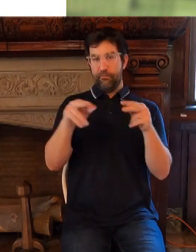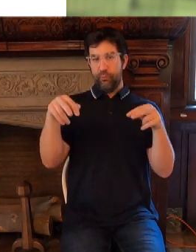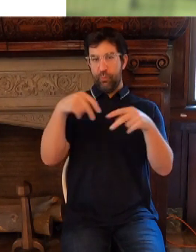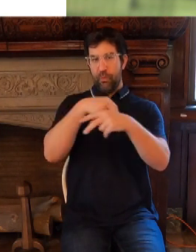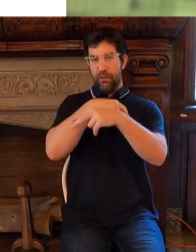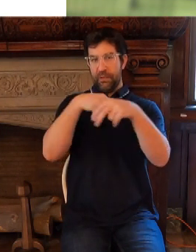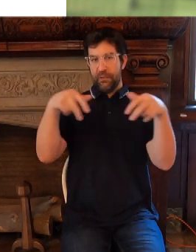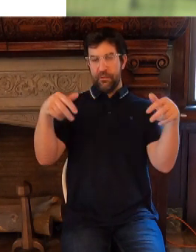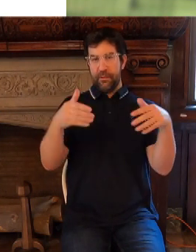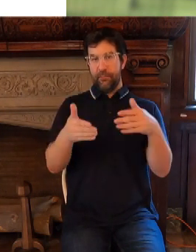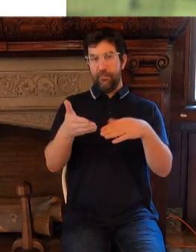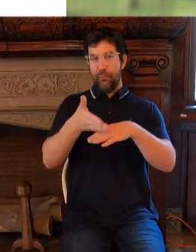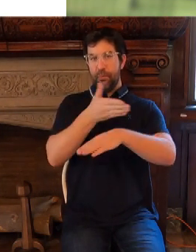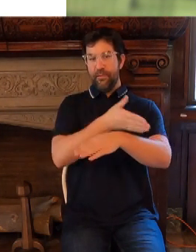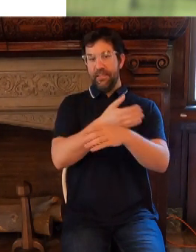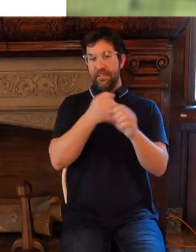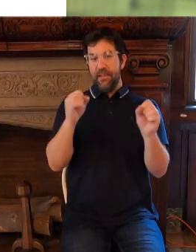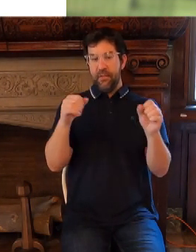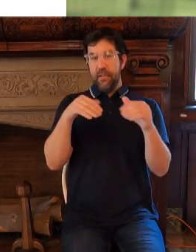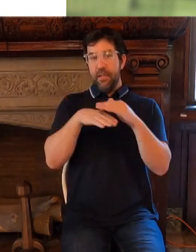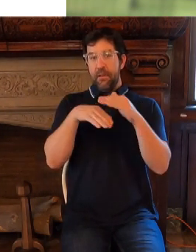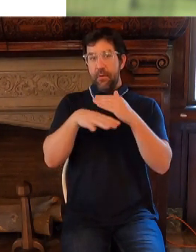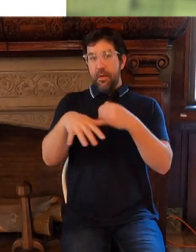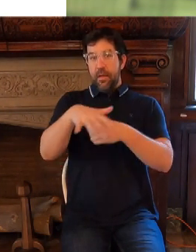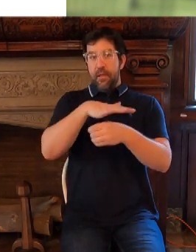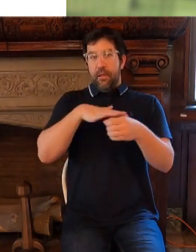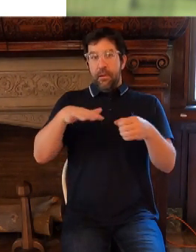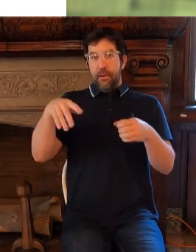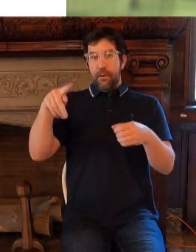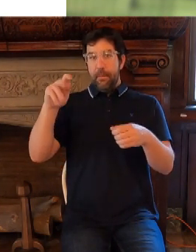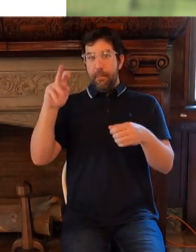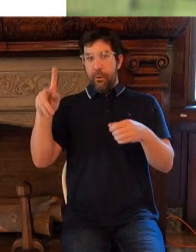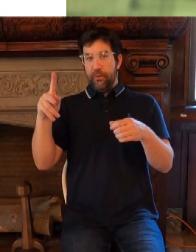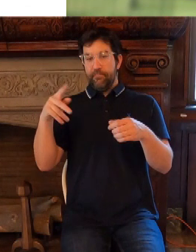and accessibility between the neighborhood and the park.